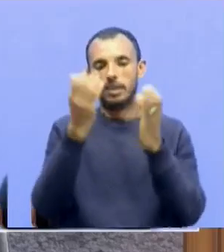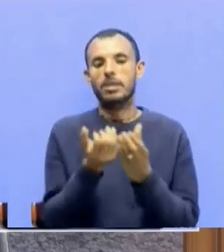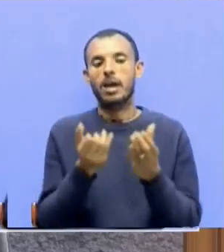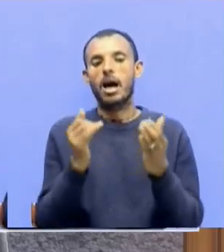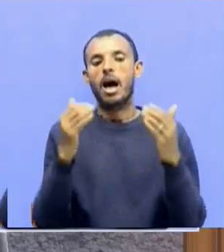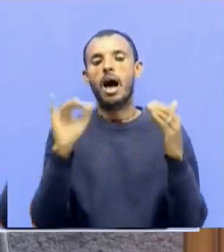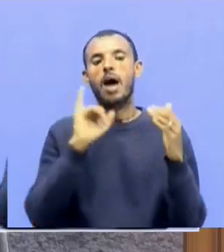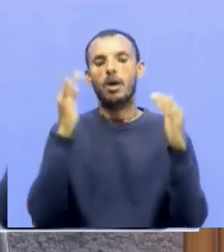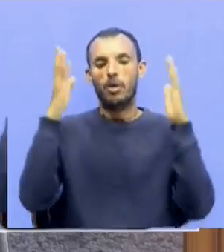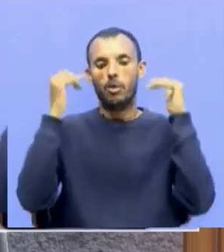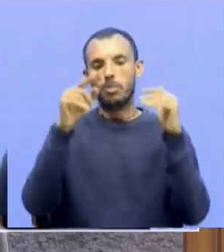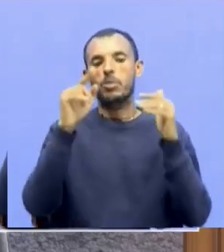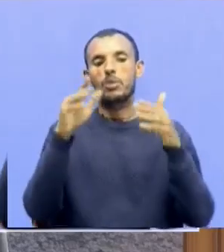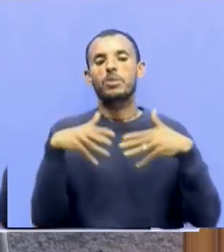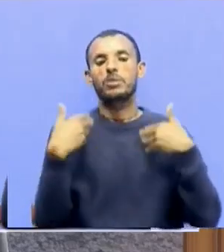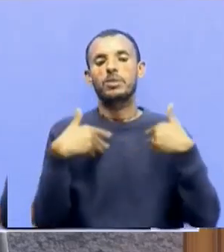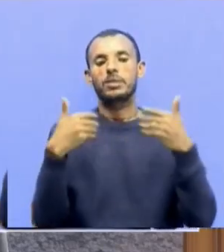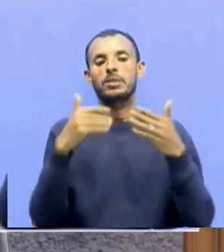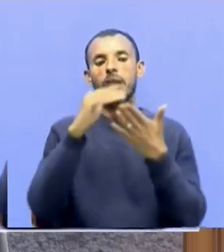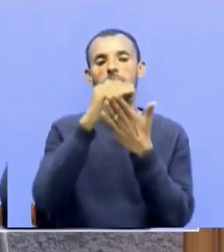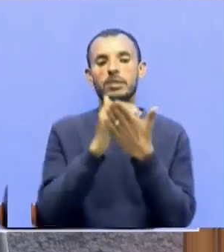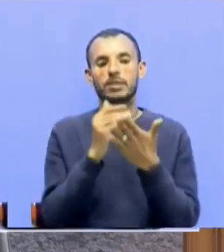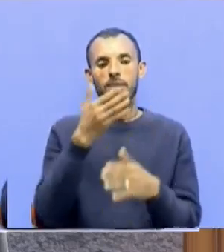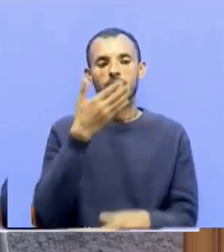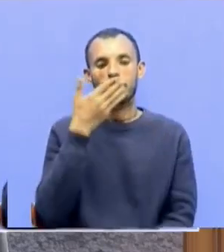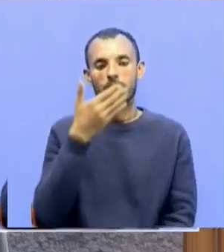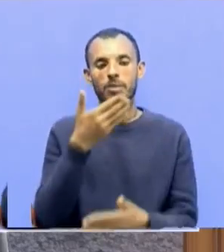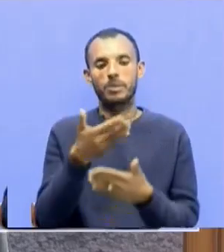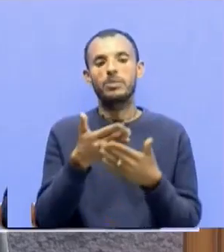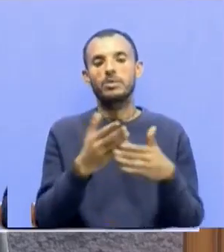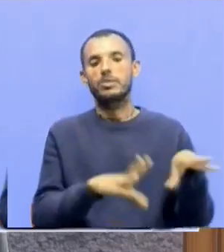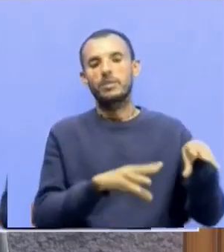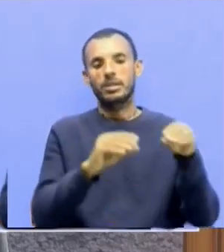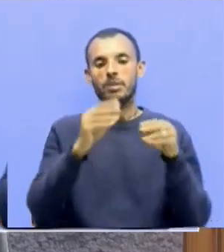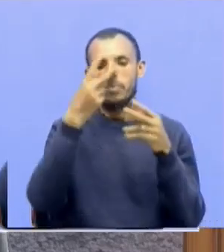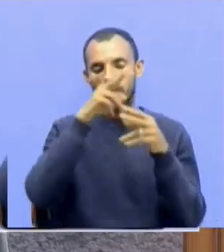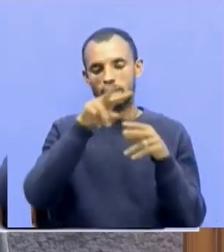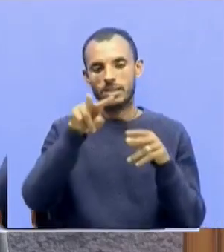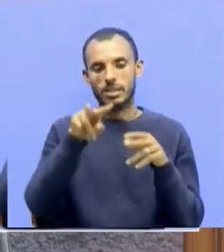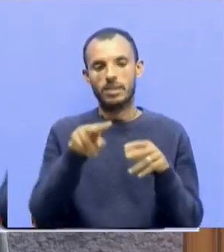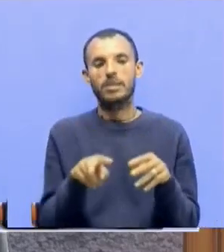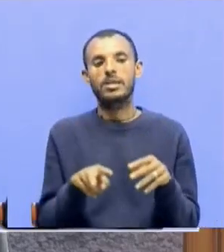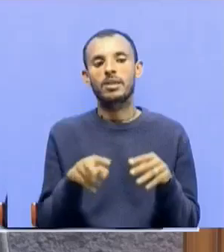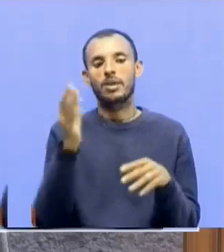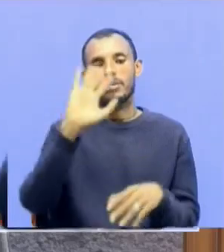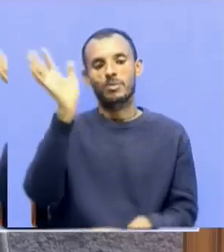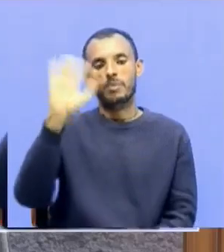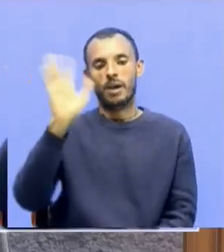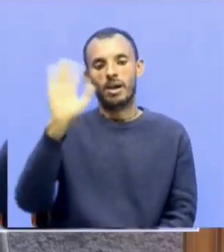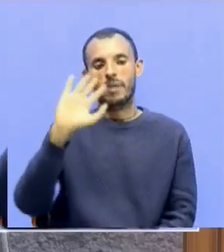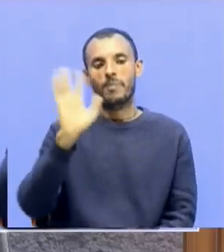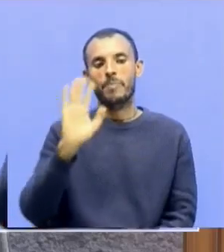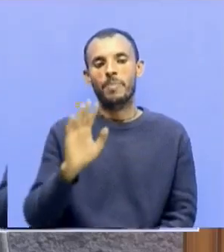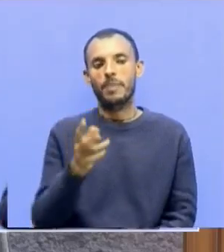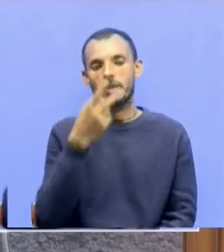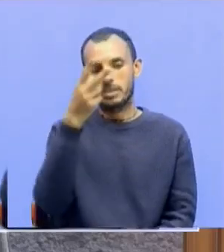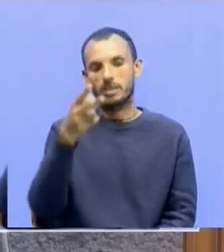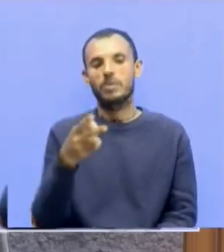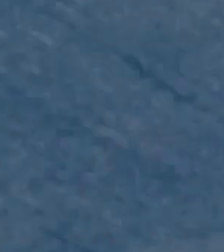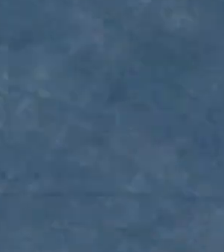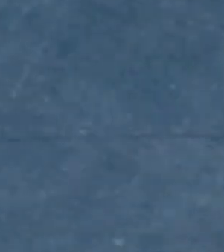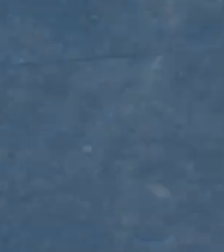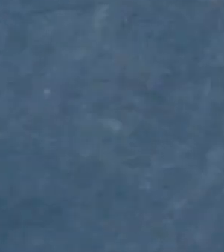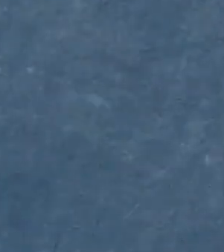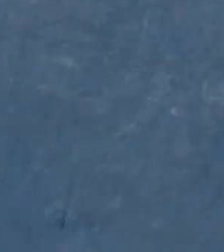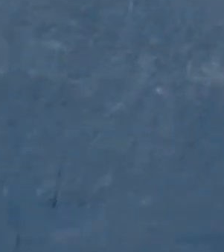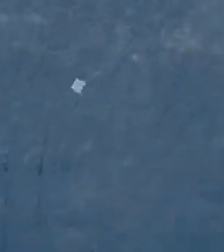all are enjoying the lesson. Thank you, students. Thank you for watching and listening the lesson. Goodbye, students. See you, students.